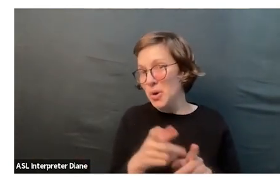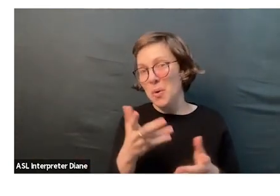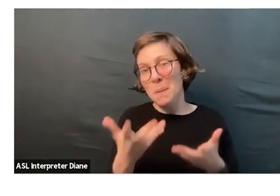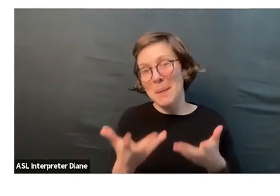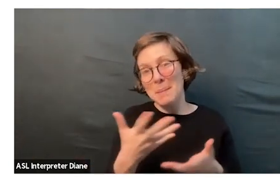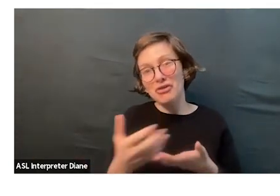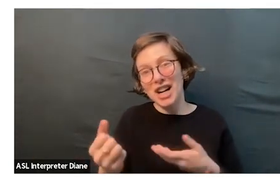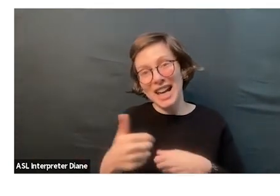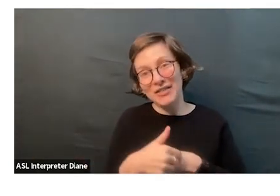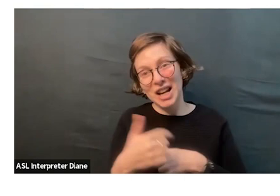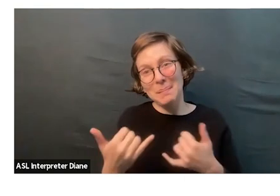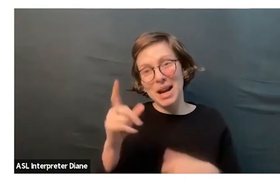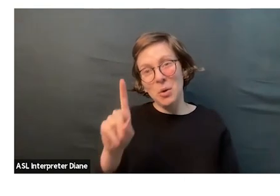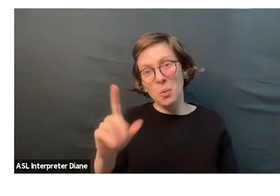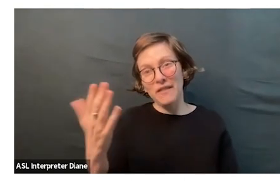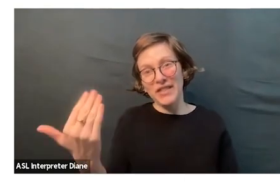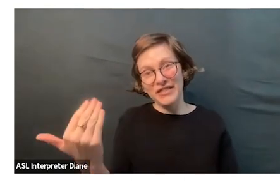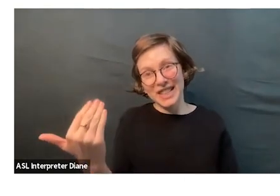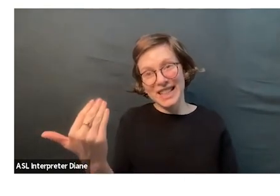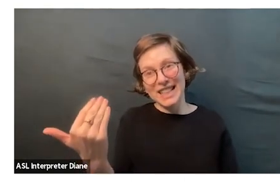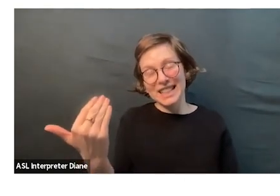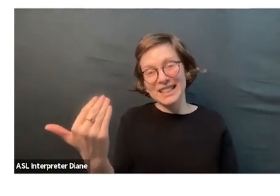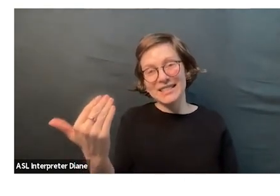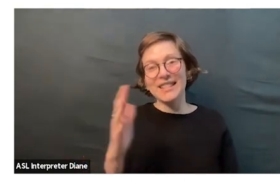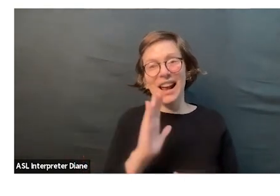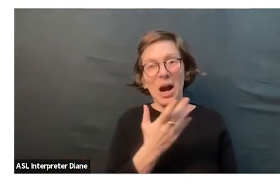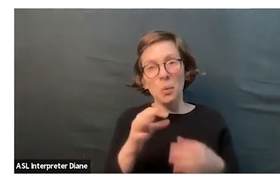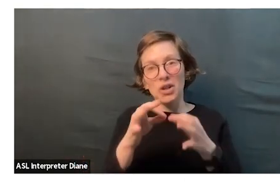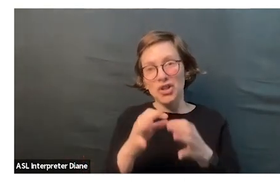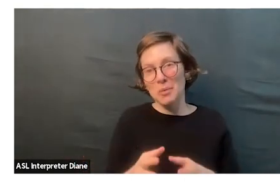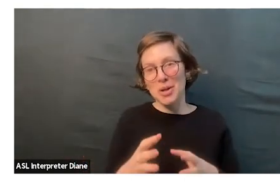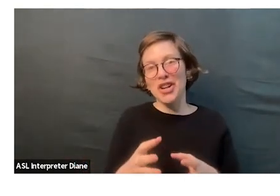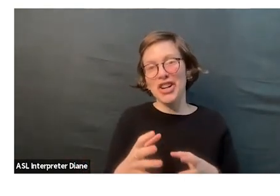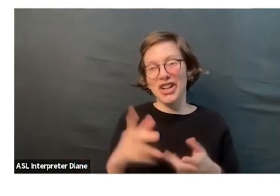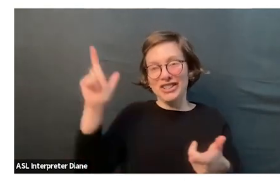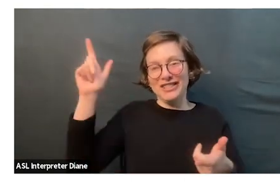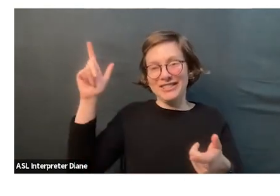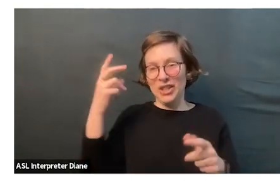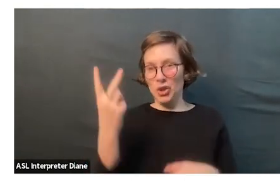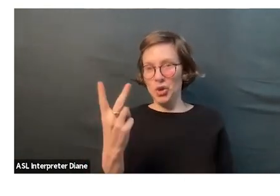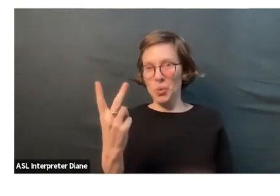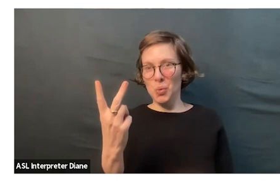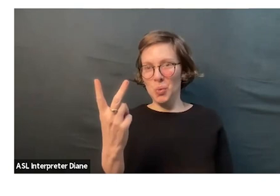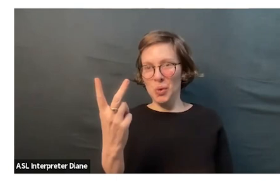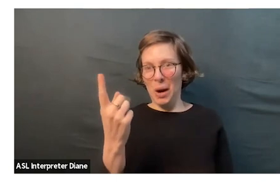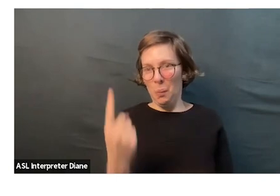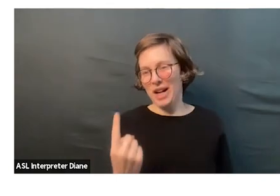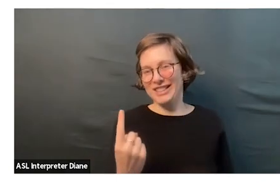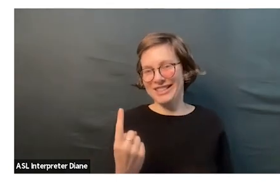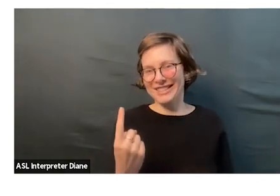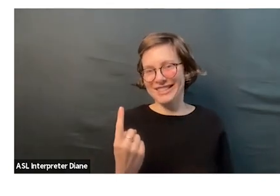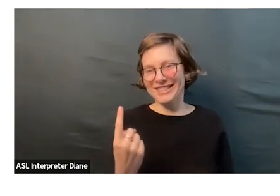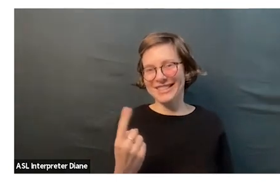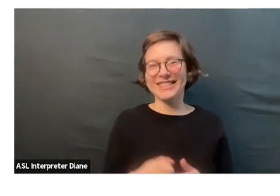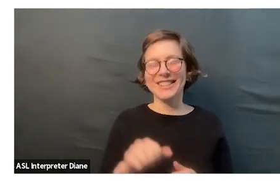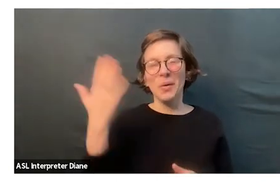Dr. Suja, and you can answer at your leisure, and we will put the questions and answer back into Slack.